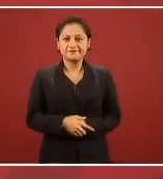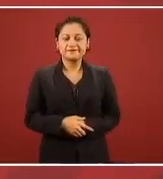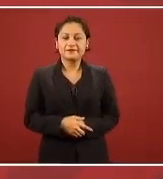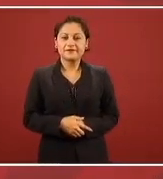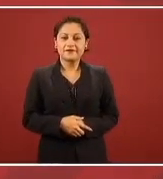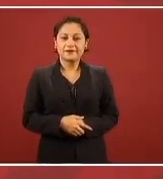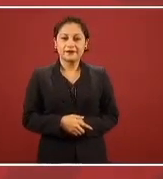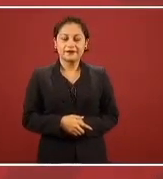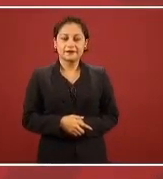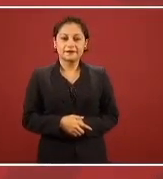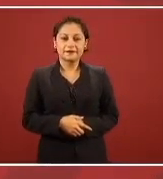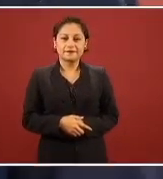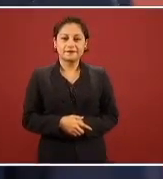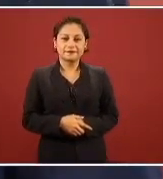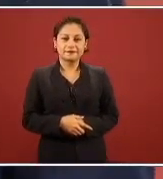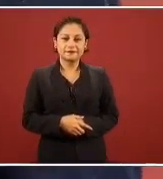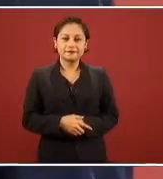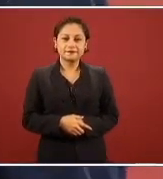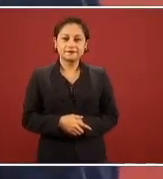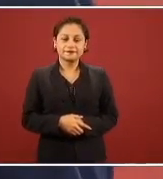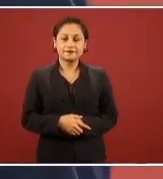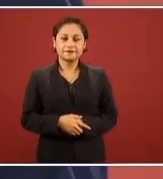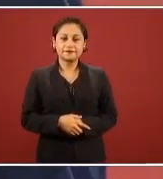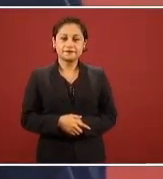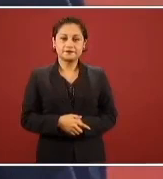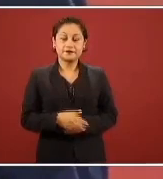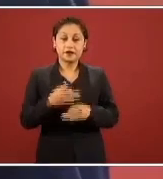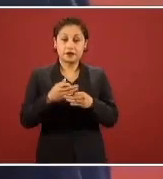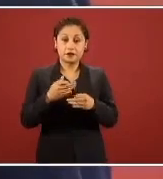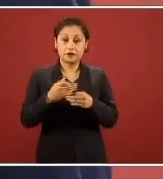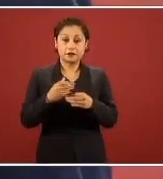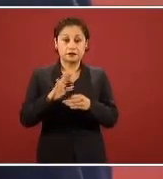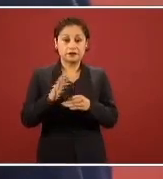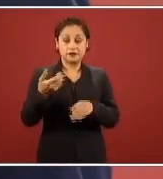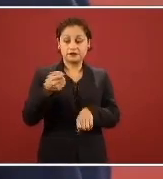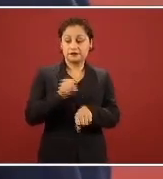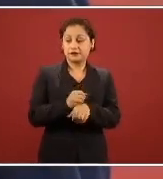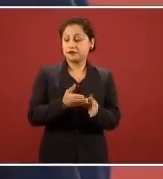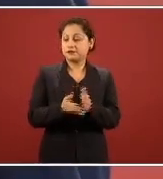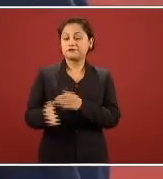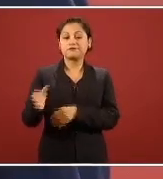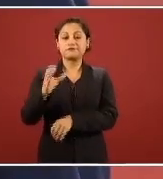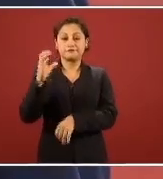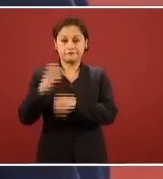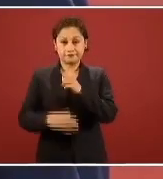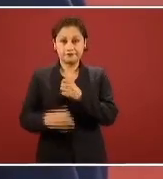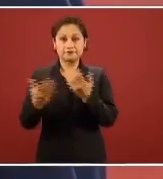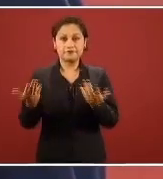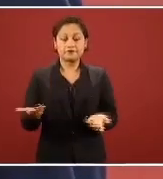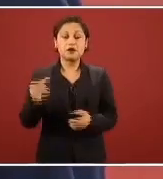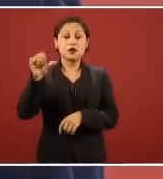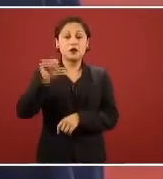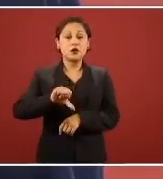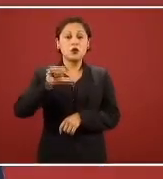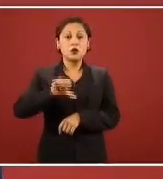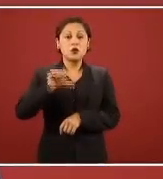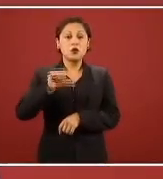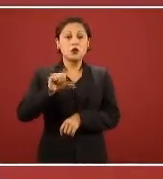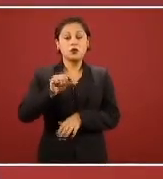Estamos, hugs, not a gunshot. La semana, it rhymes vamos in a hacer Spanish. Una gira. El día de hoy